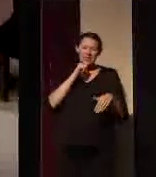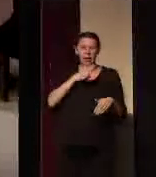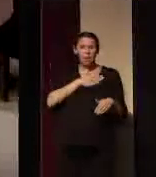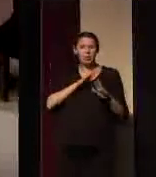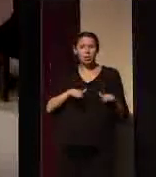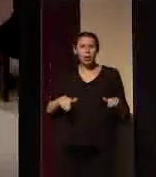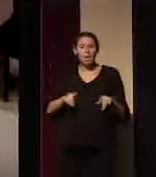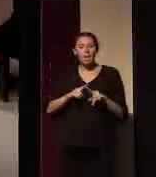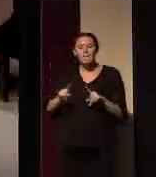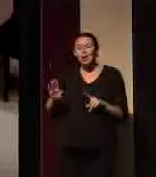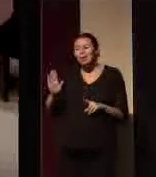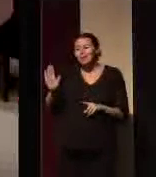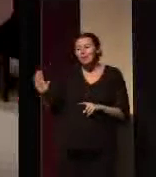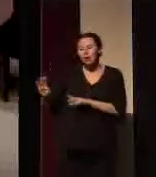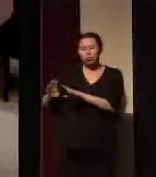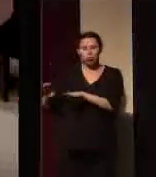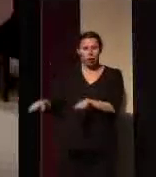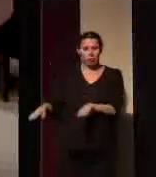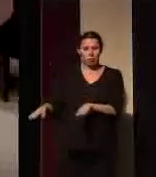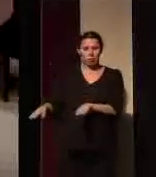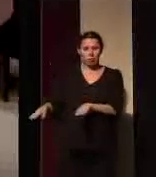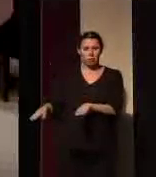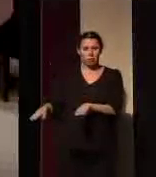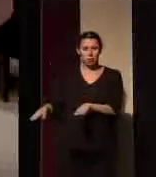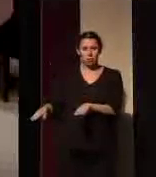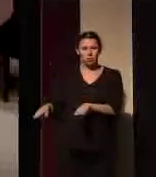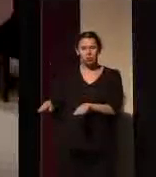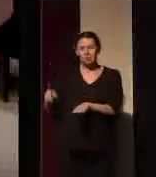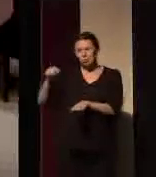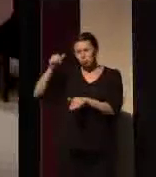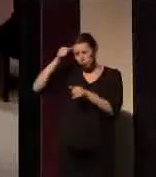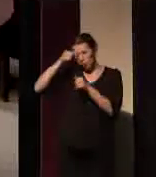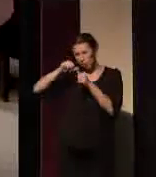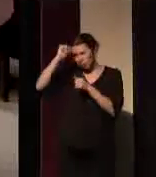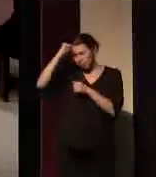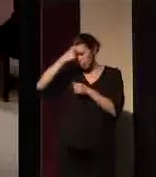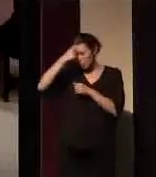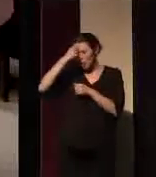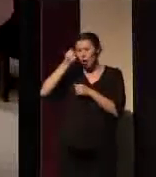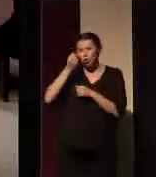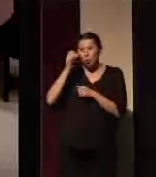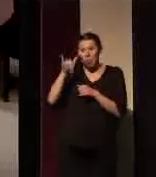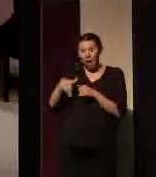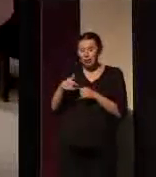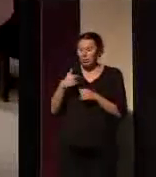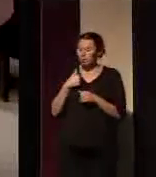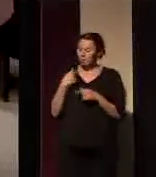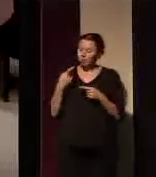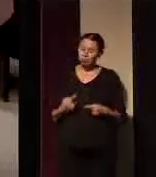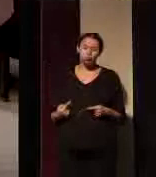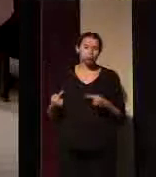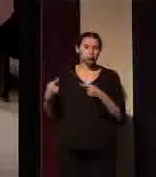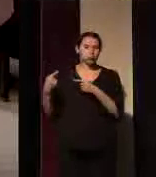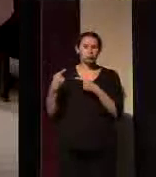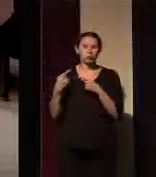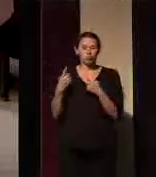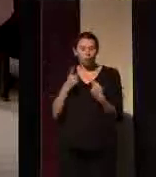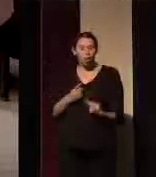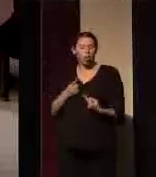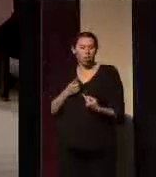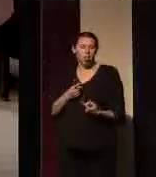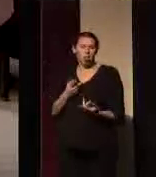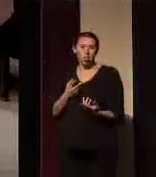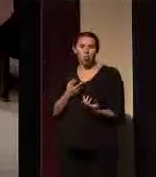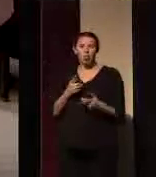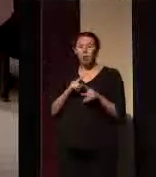And so I really struggle with it. But I think if I could offer anything, maybe in terms